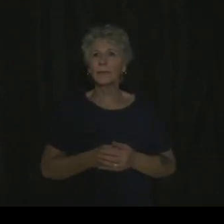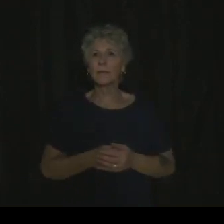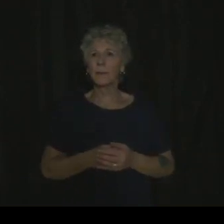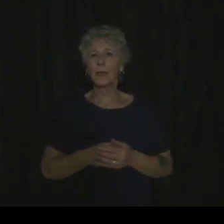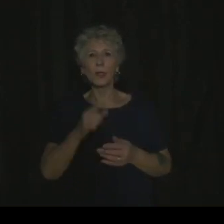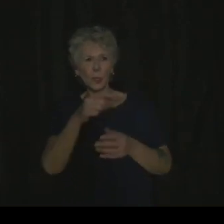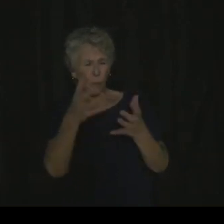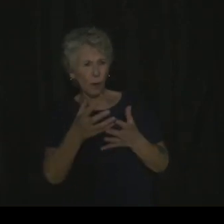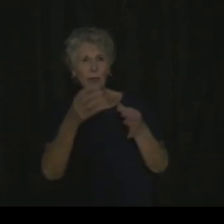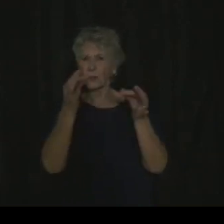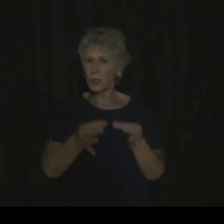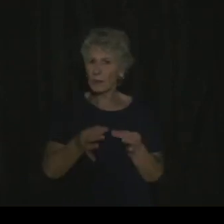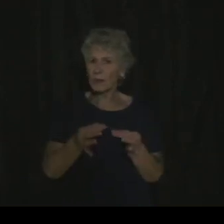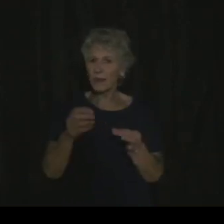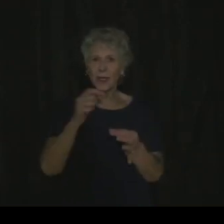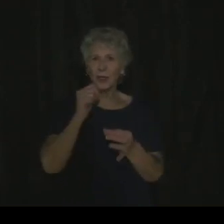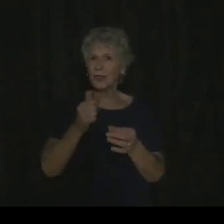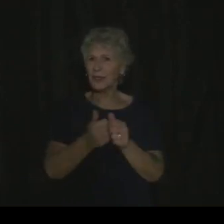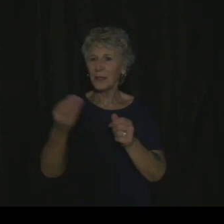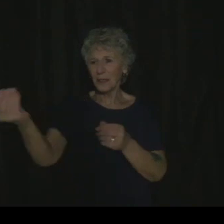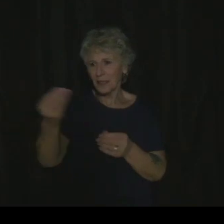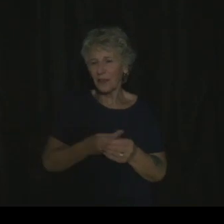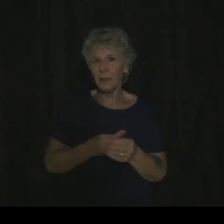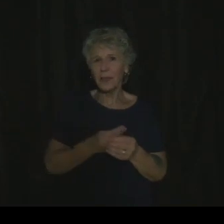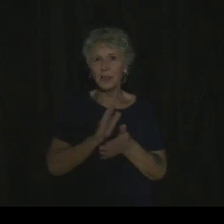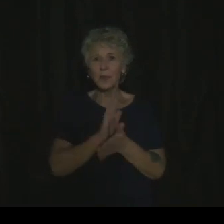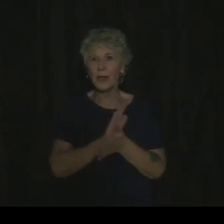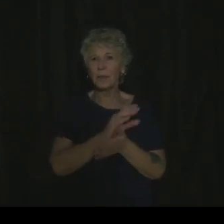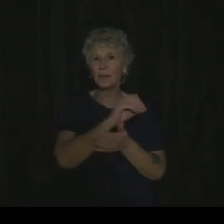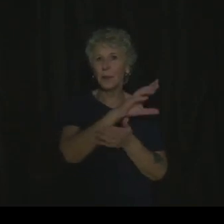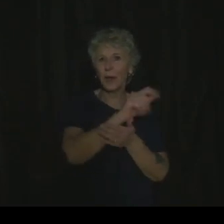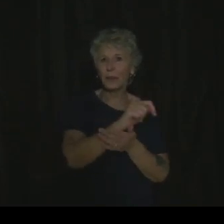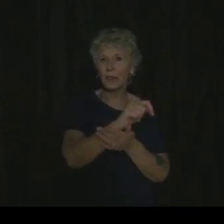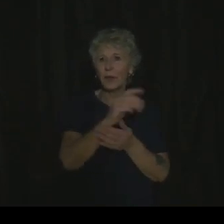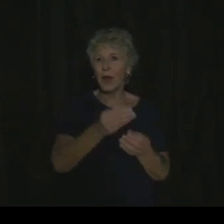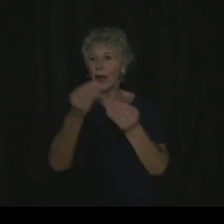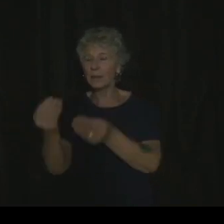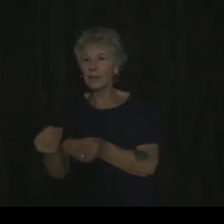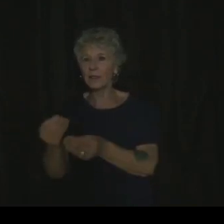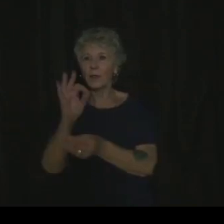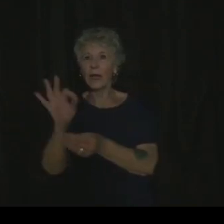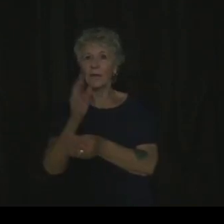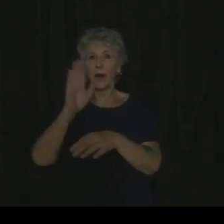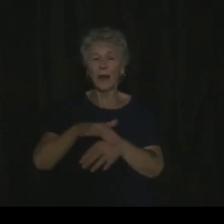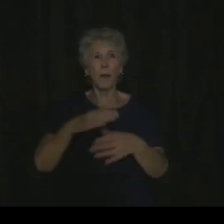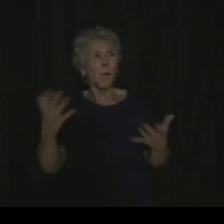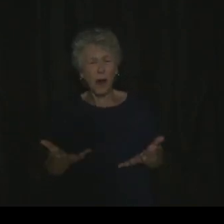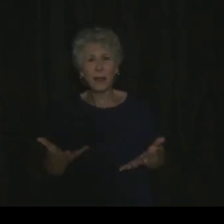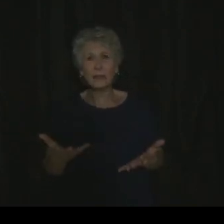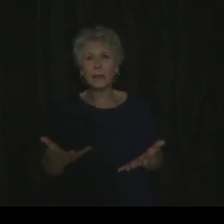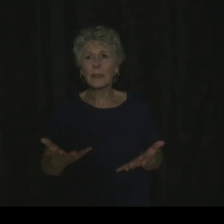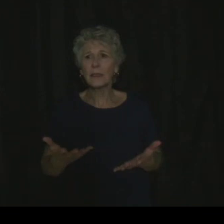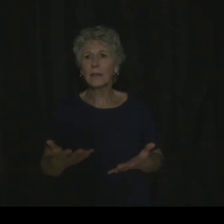you want justice? You didn't pass in your October paper either. I'm giving you an F on that. What? And the whole class